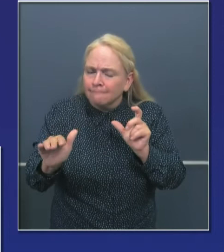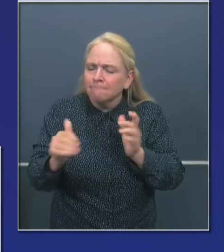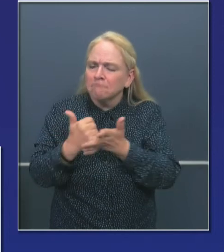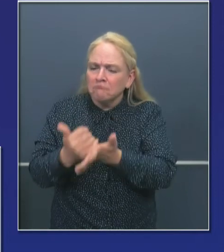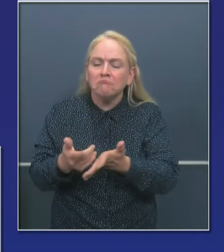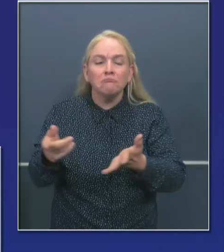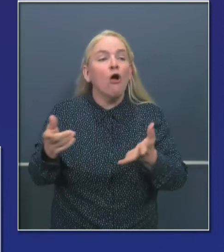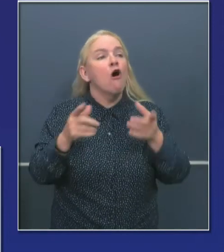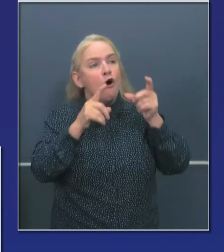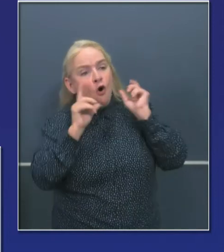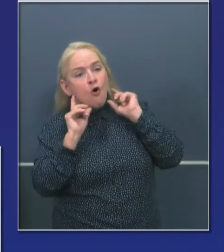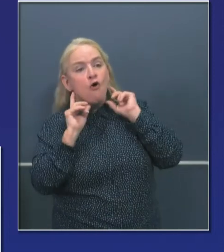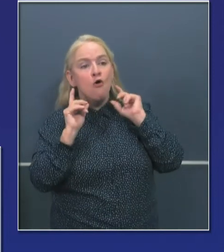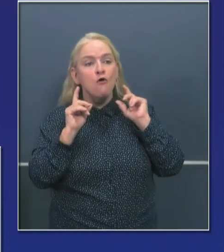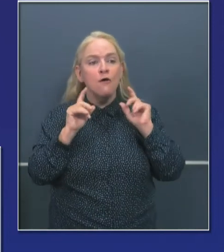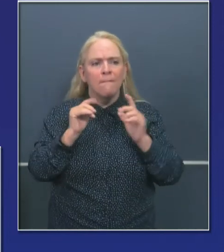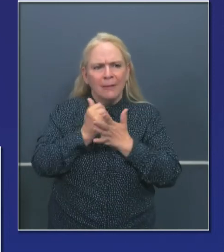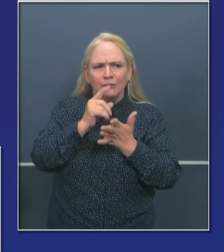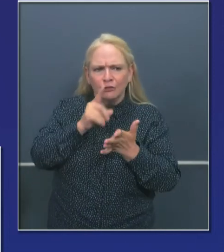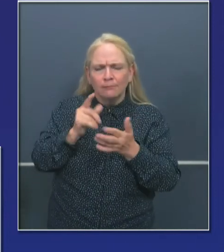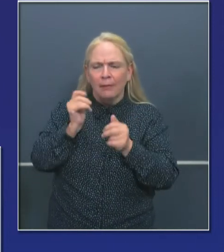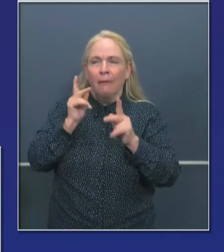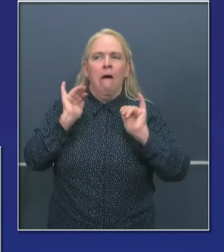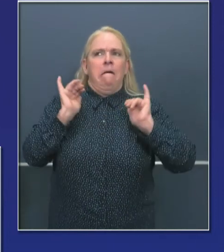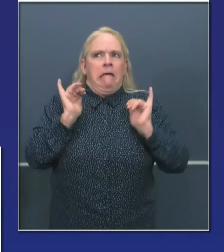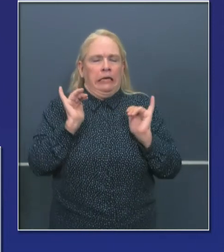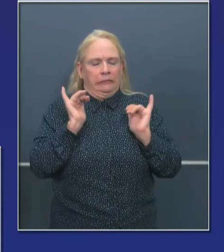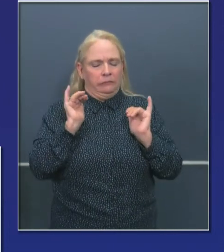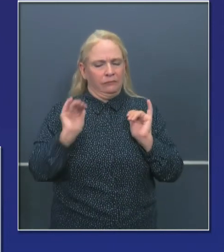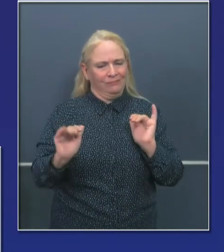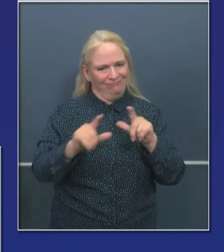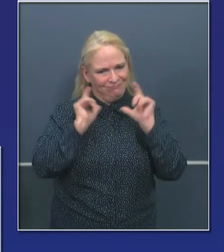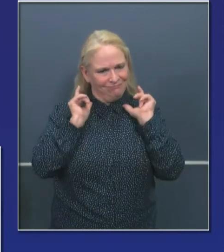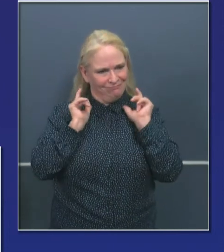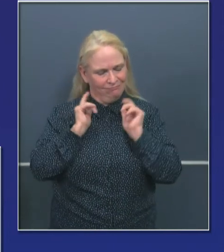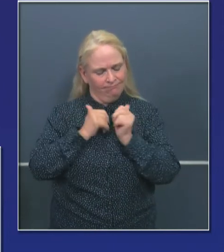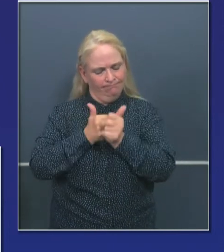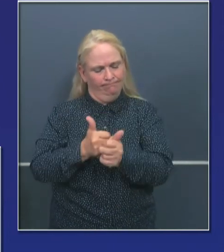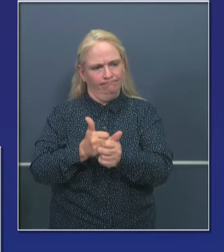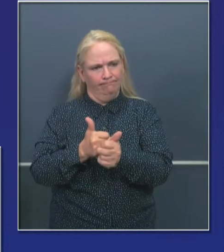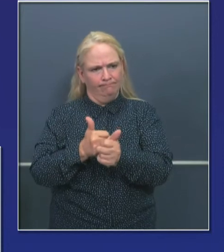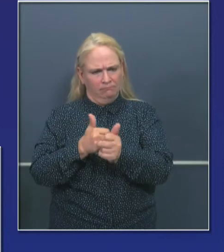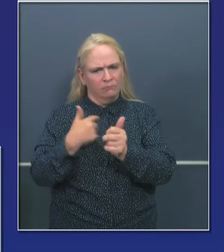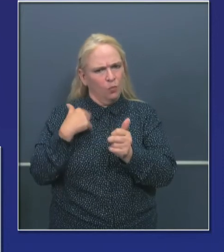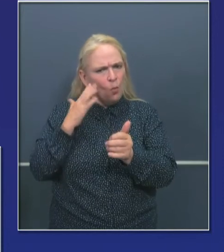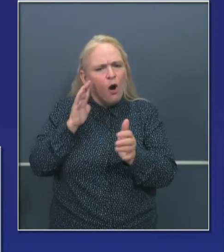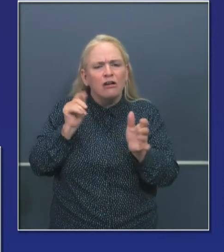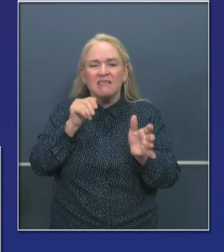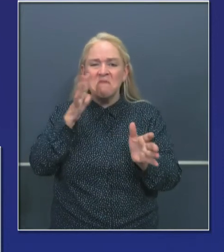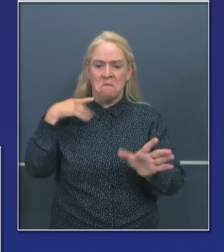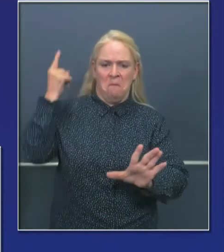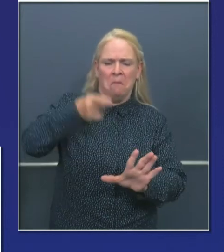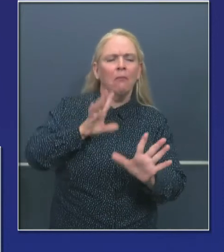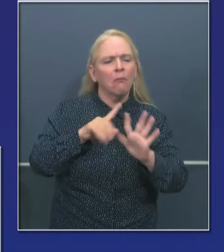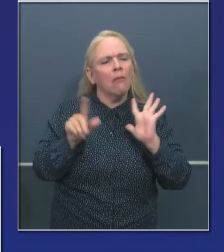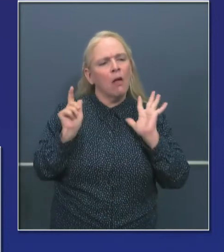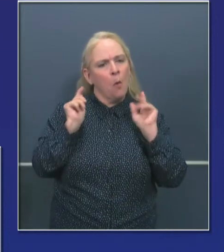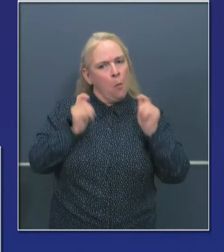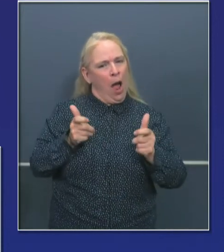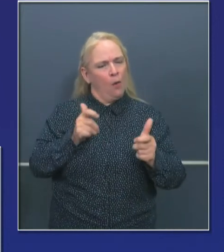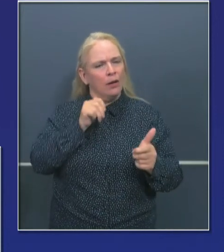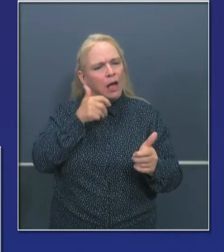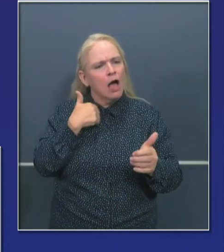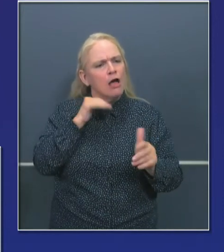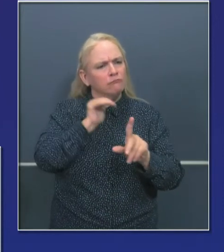these efforts, again, because the seriousness of we take right related to the recent spread and increase in